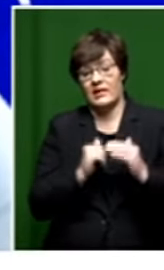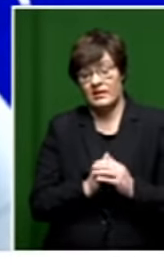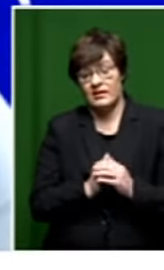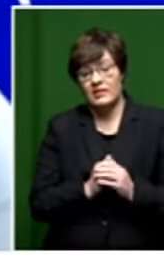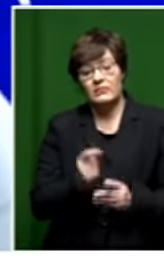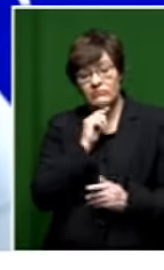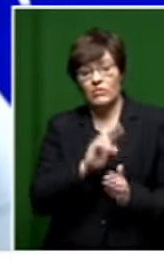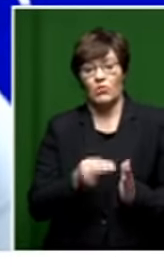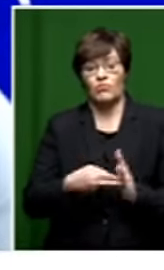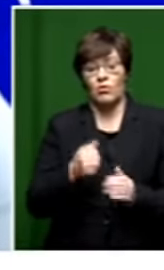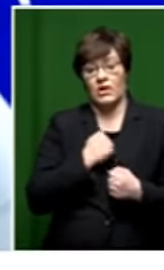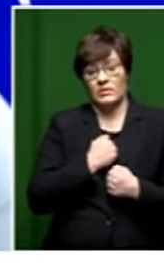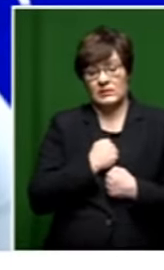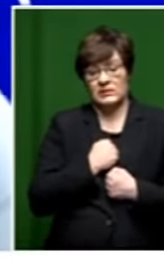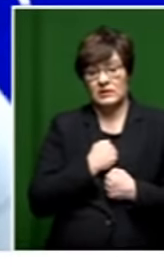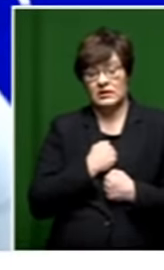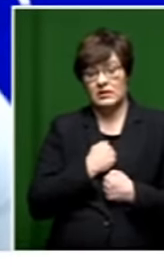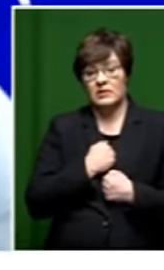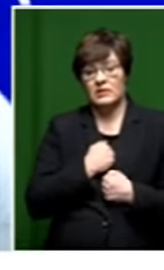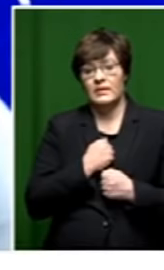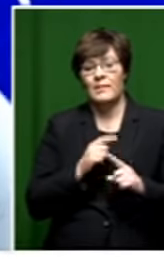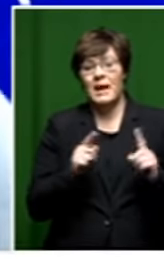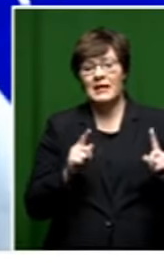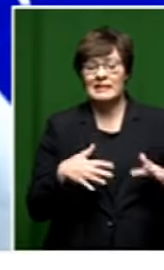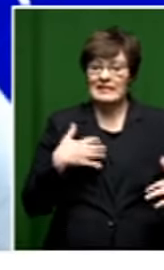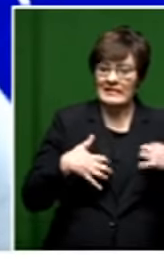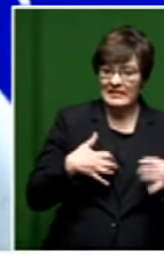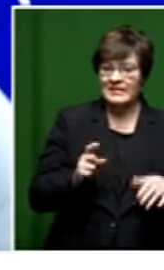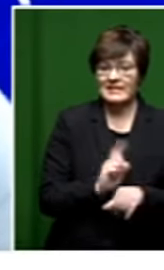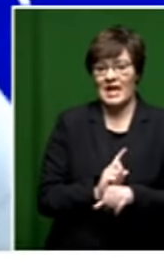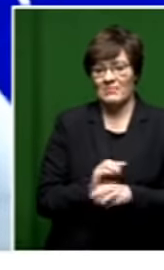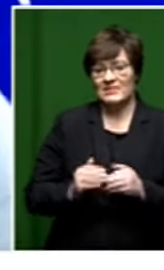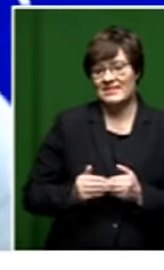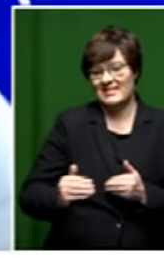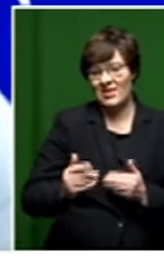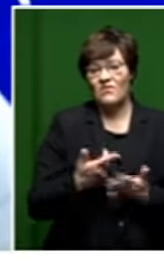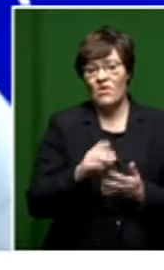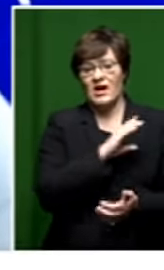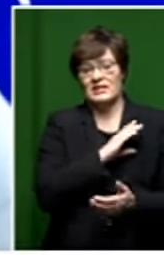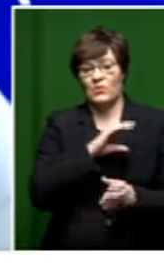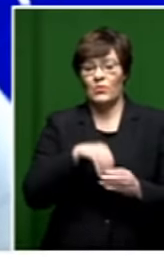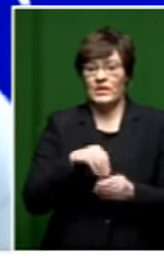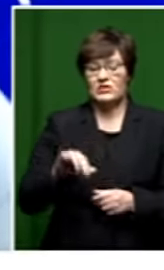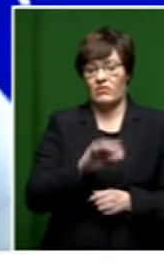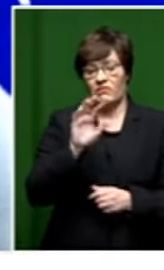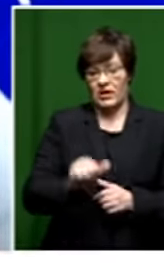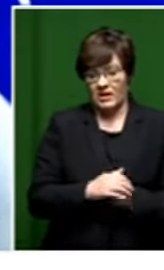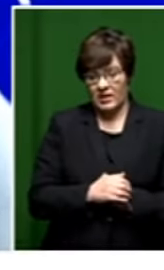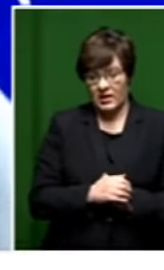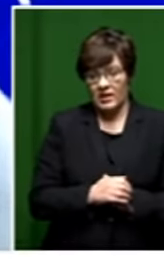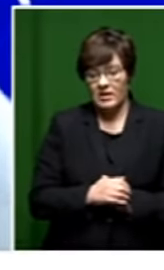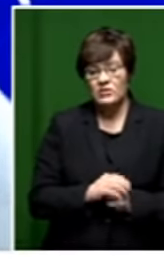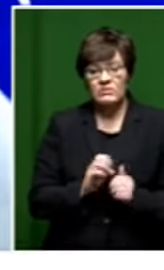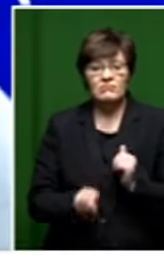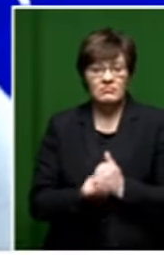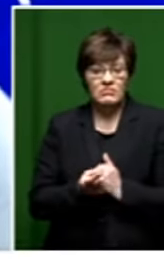that's our role that we play. But I think it's exciting time for our customers in South Africa, what has